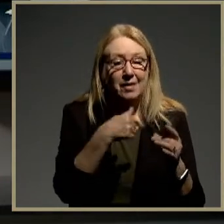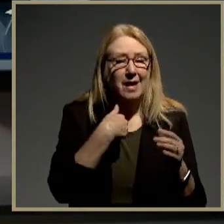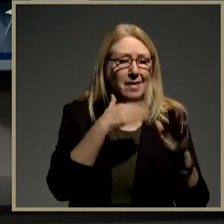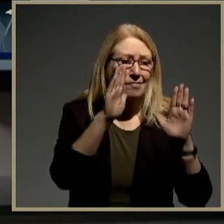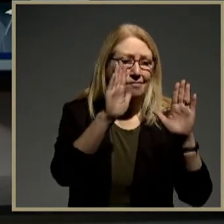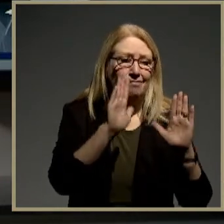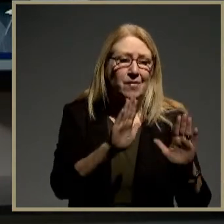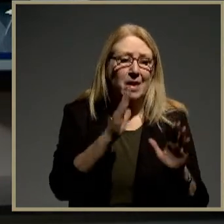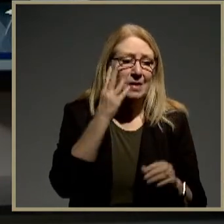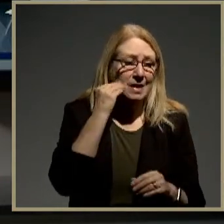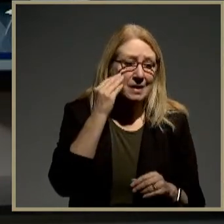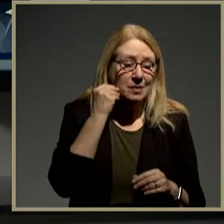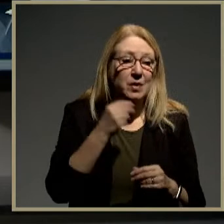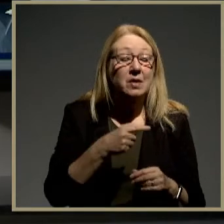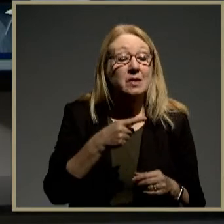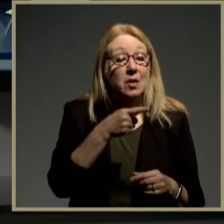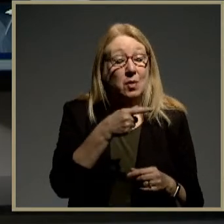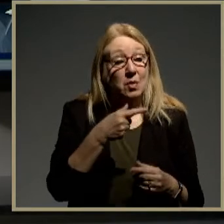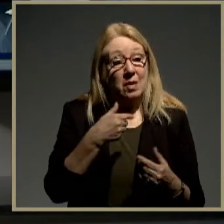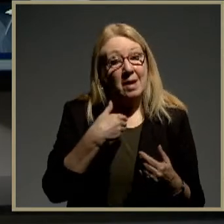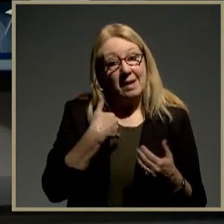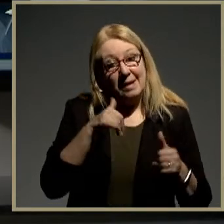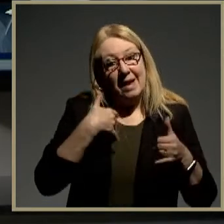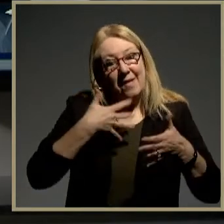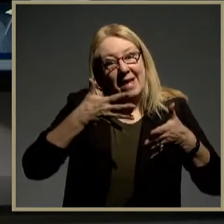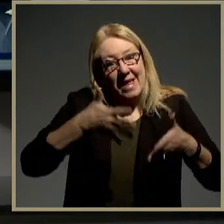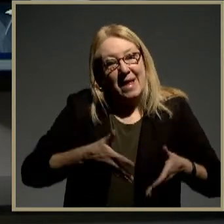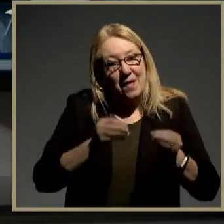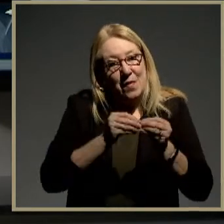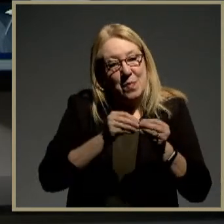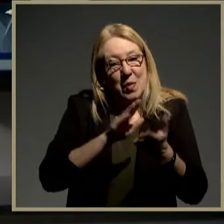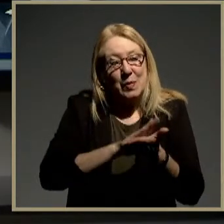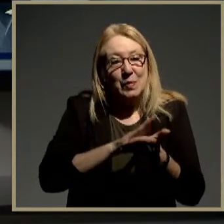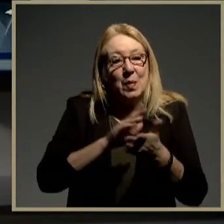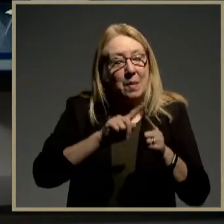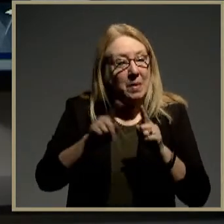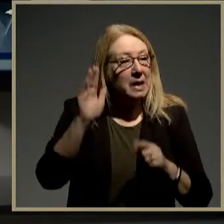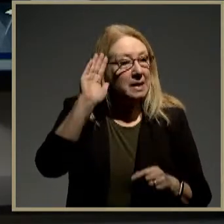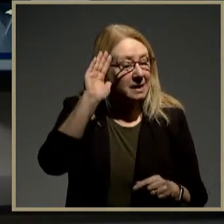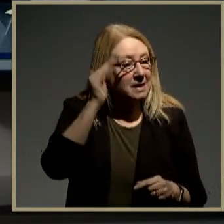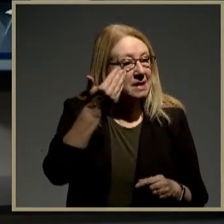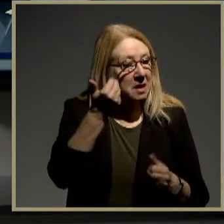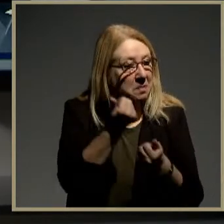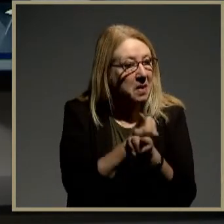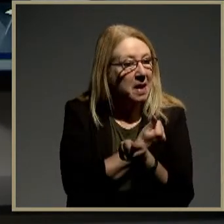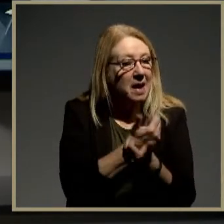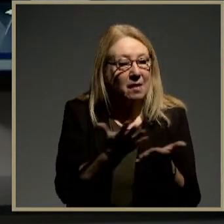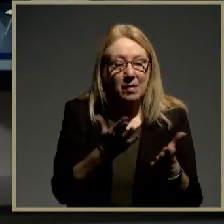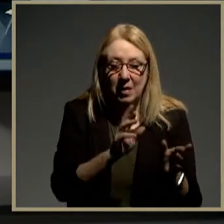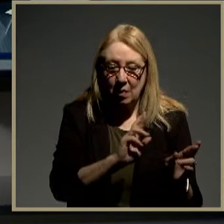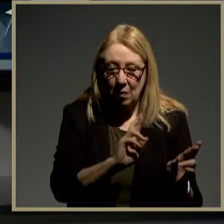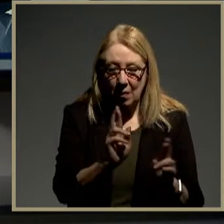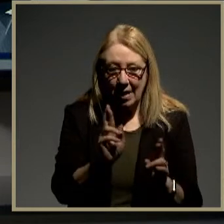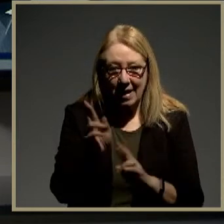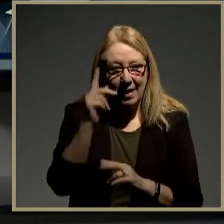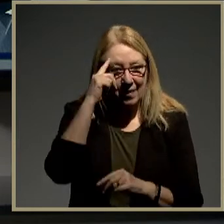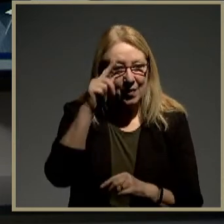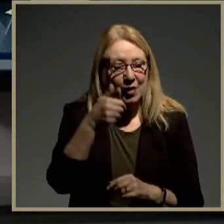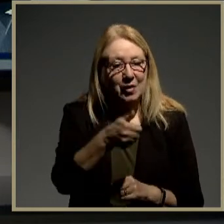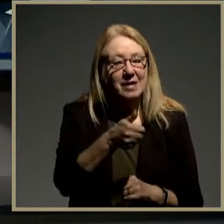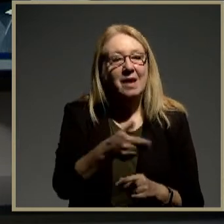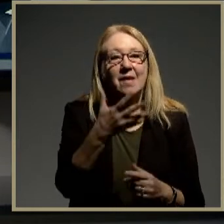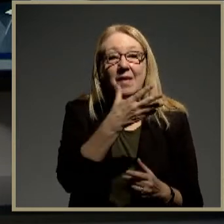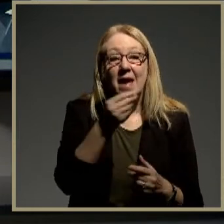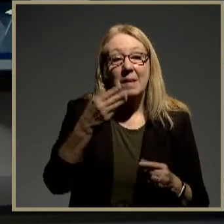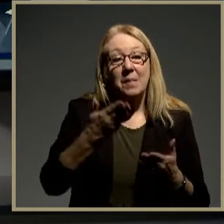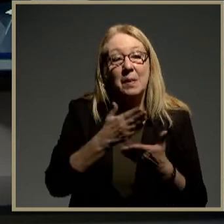fantastic experience. You've got a ways to go here yet, but it sounds like everything is just lining up perfect. And so